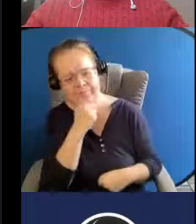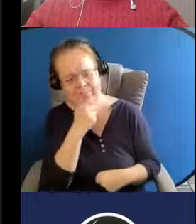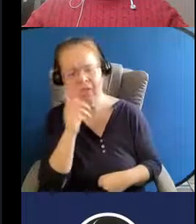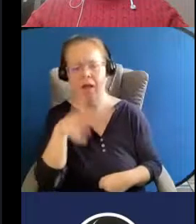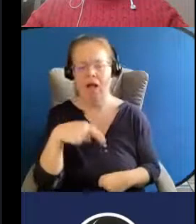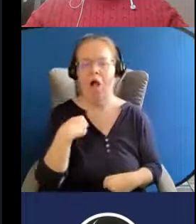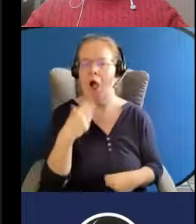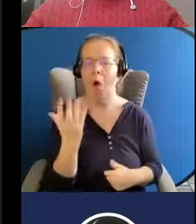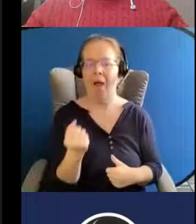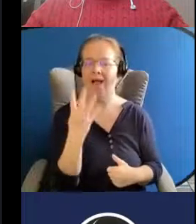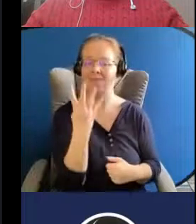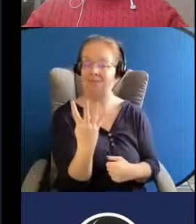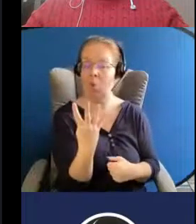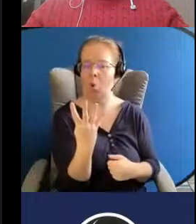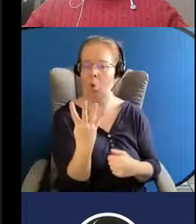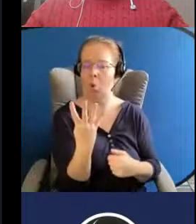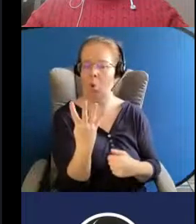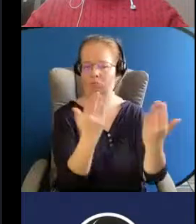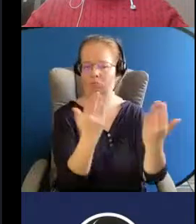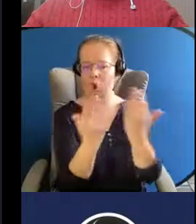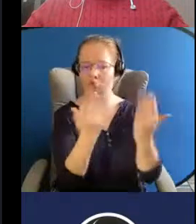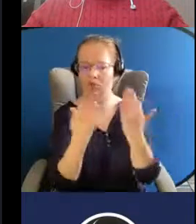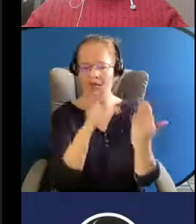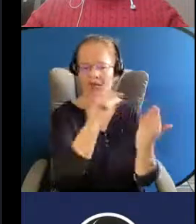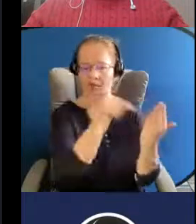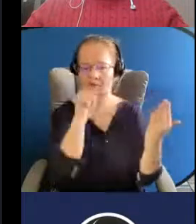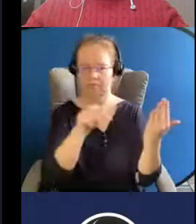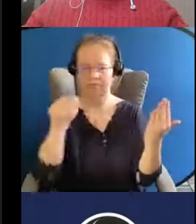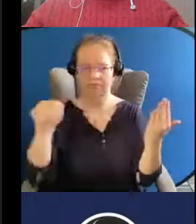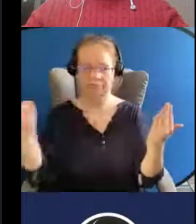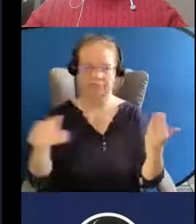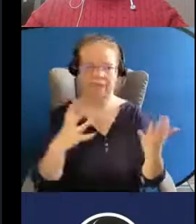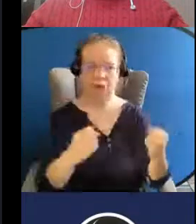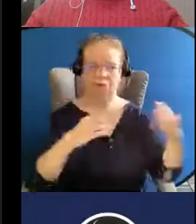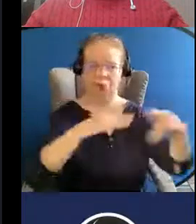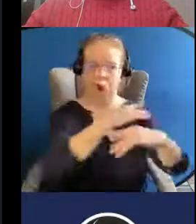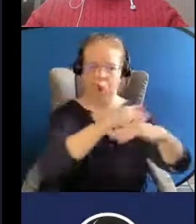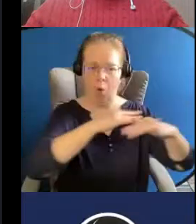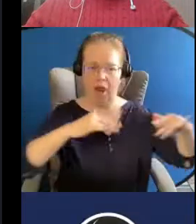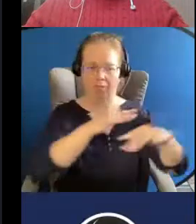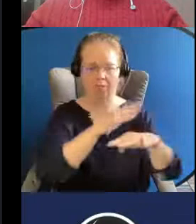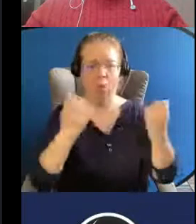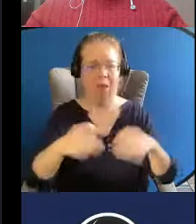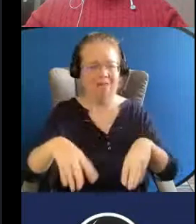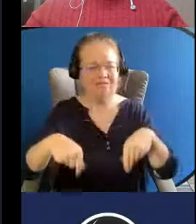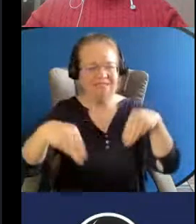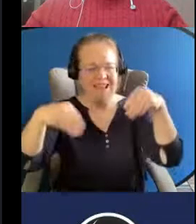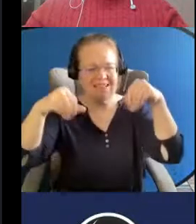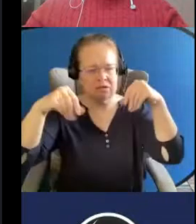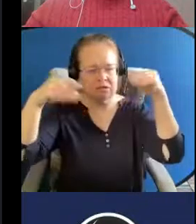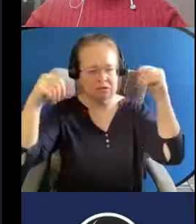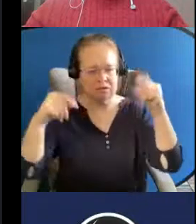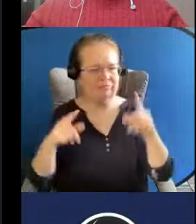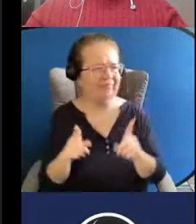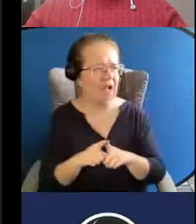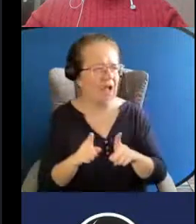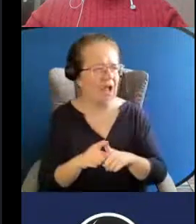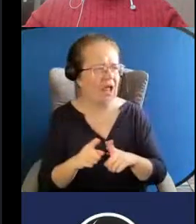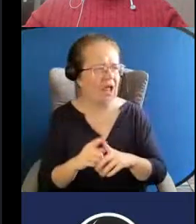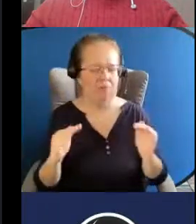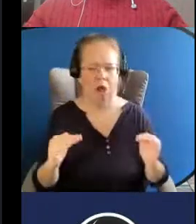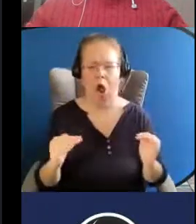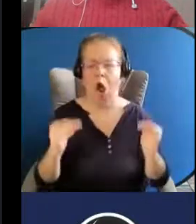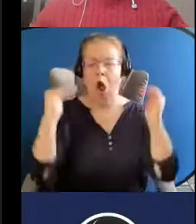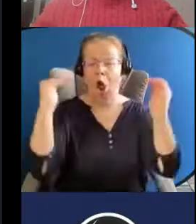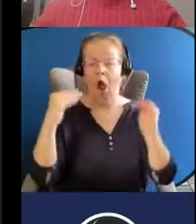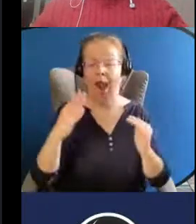new contrast themes. And we've got aquatic, we have something called desert, which is kind of like a high contrast